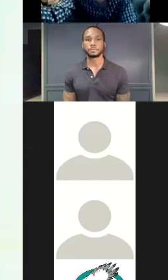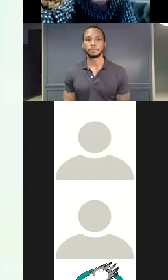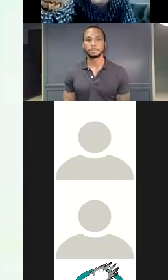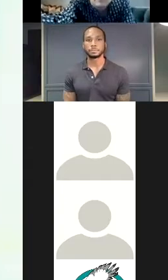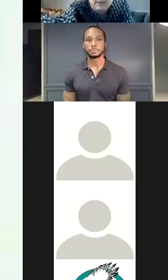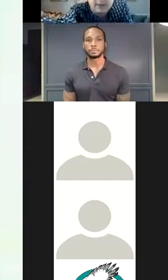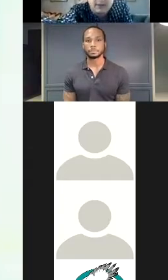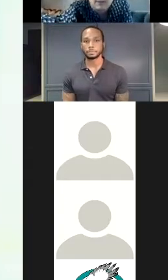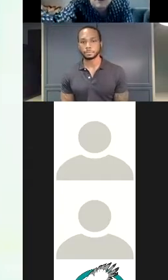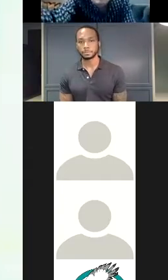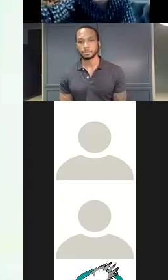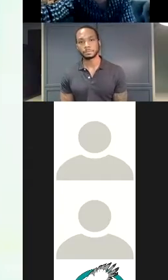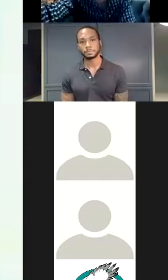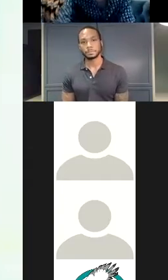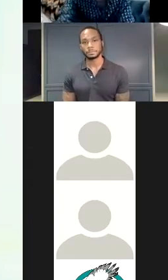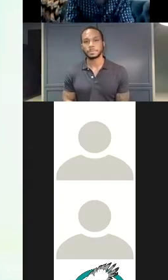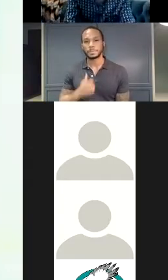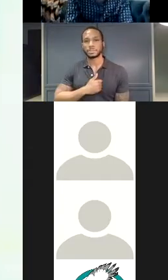Yes, sorry.